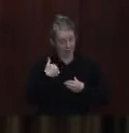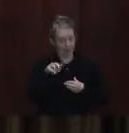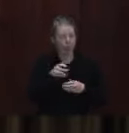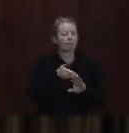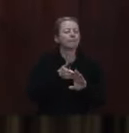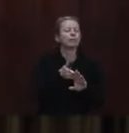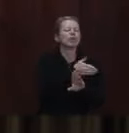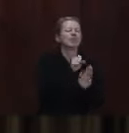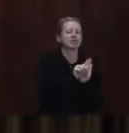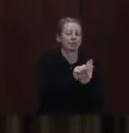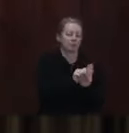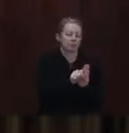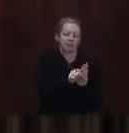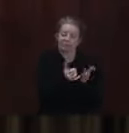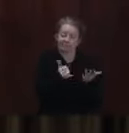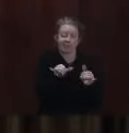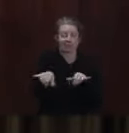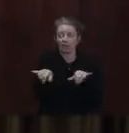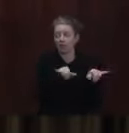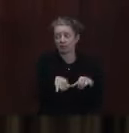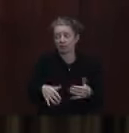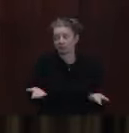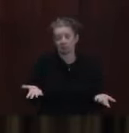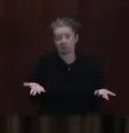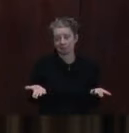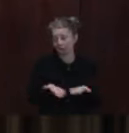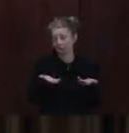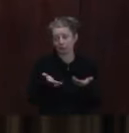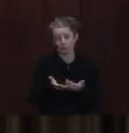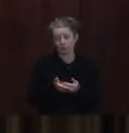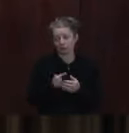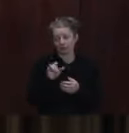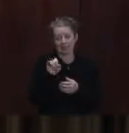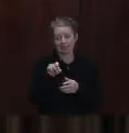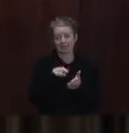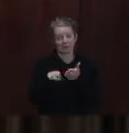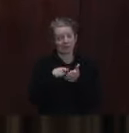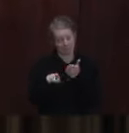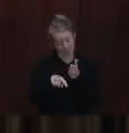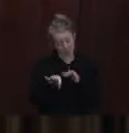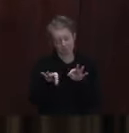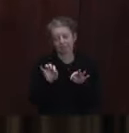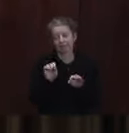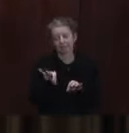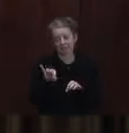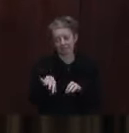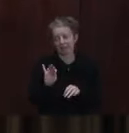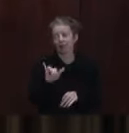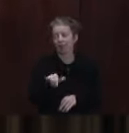not uncommon either in our case investigation findings.